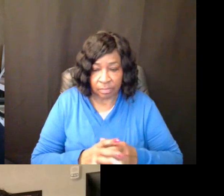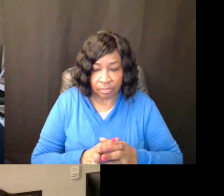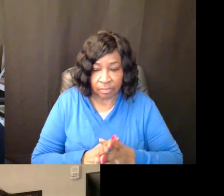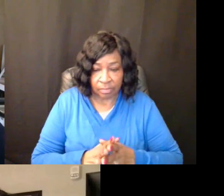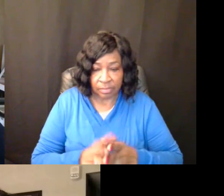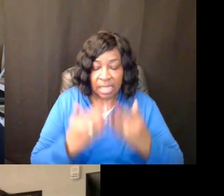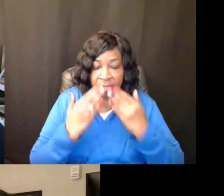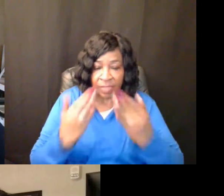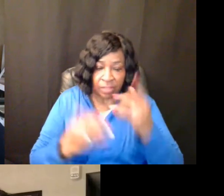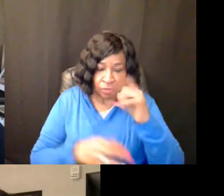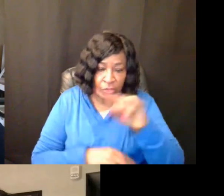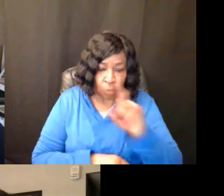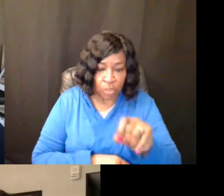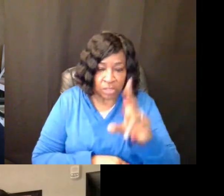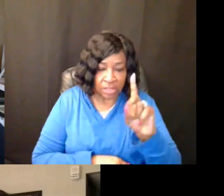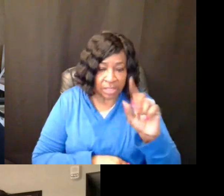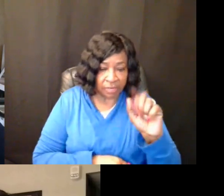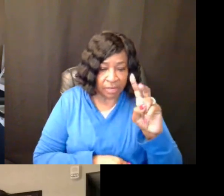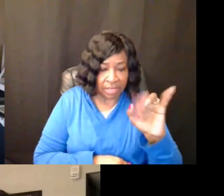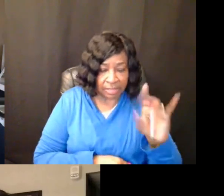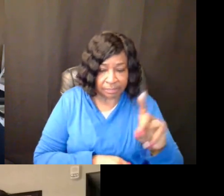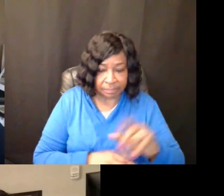And thanks for the question, David.